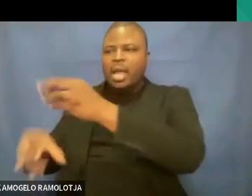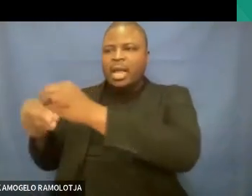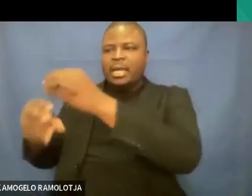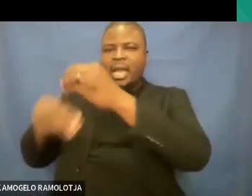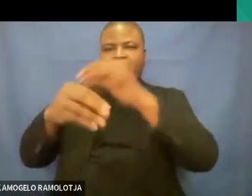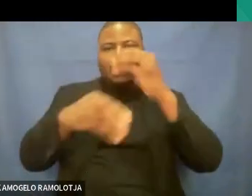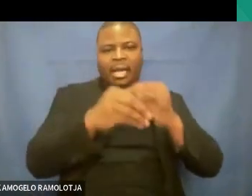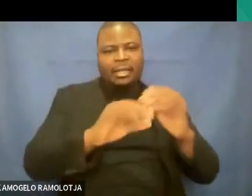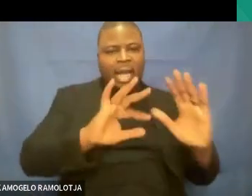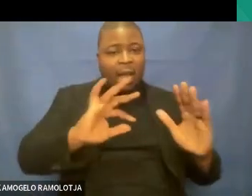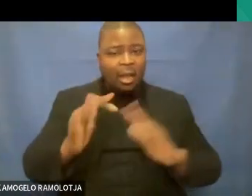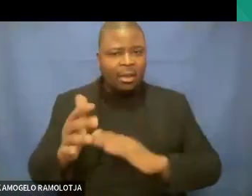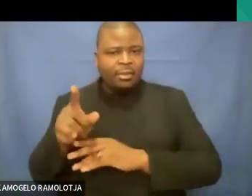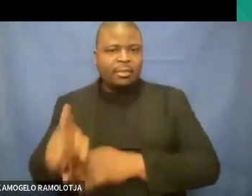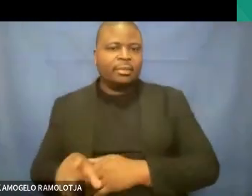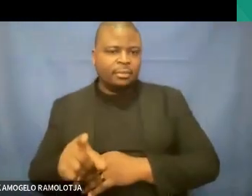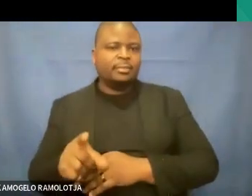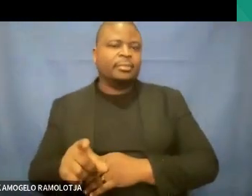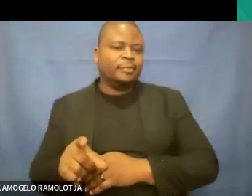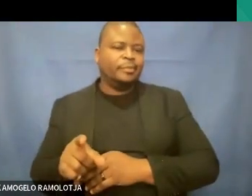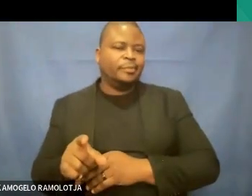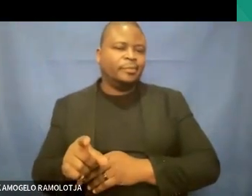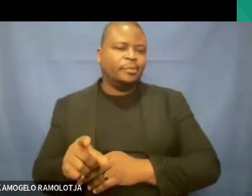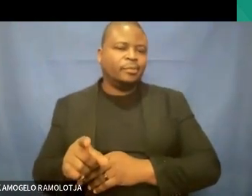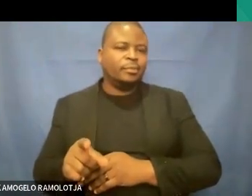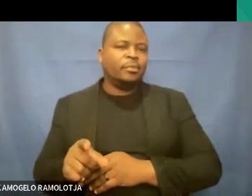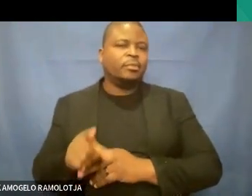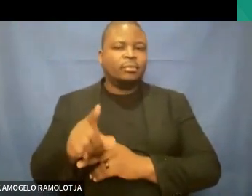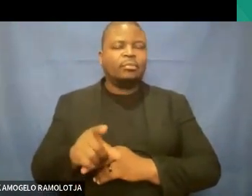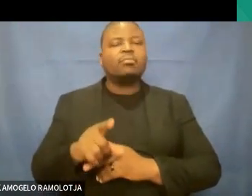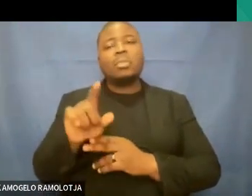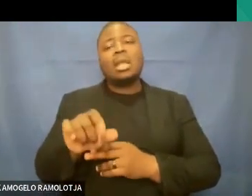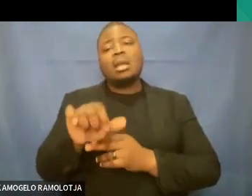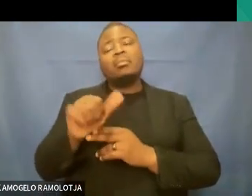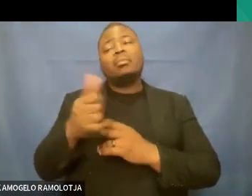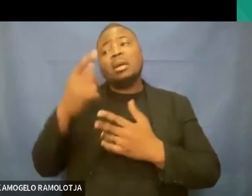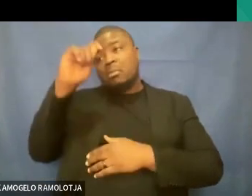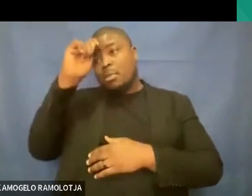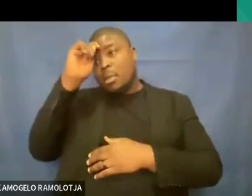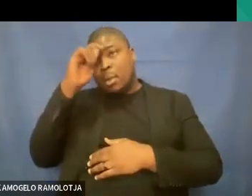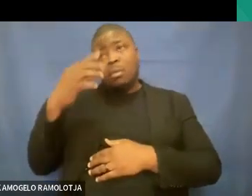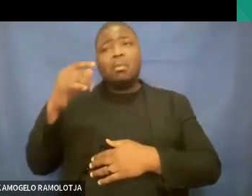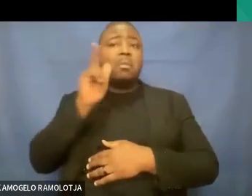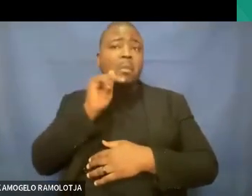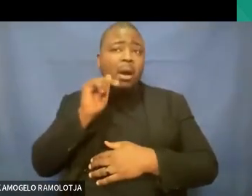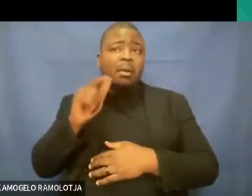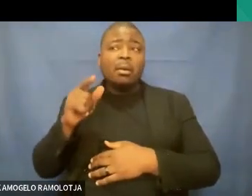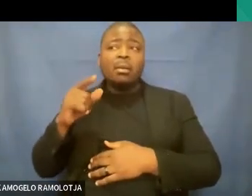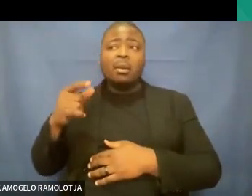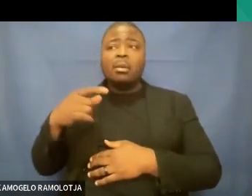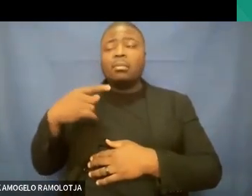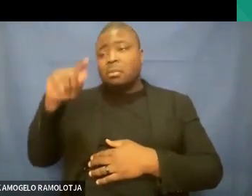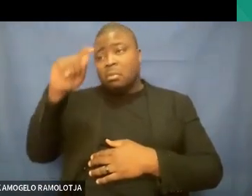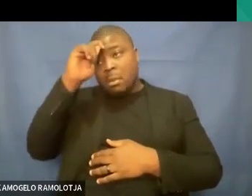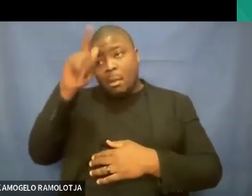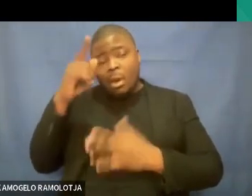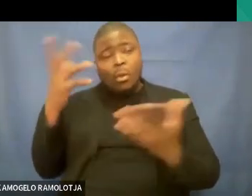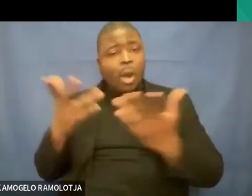programs for those that are still in schools, and but also to involve other